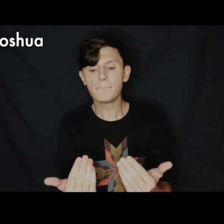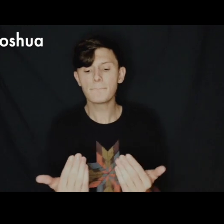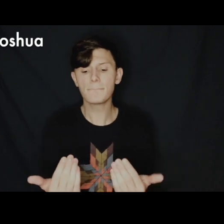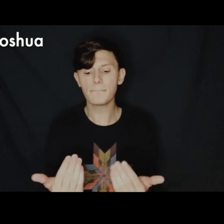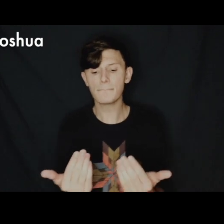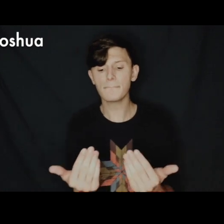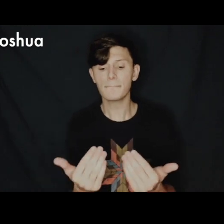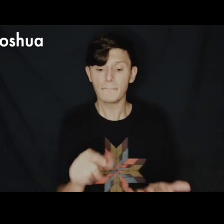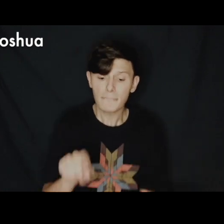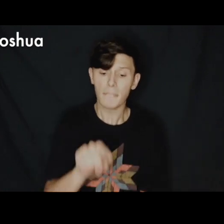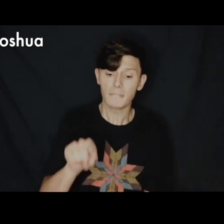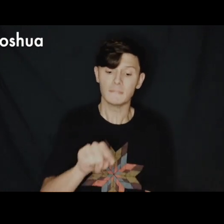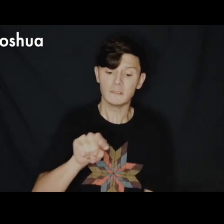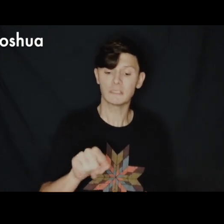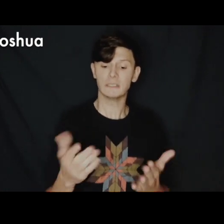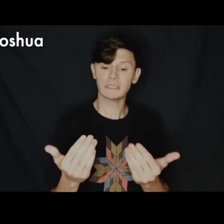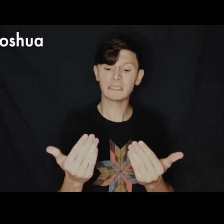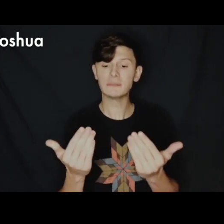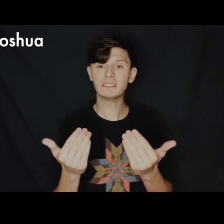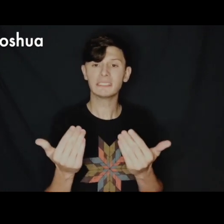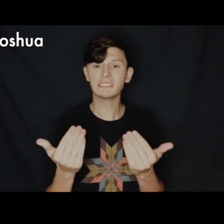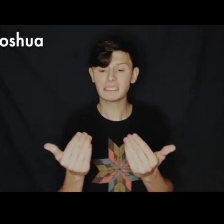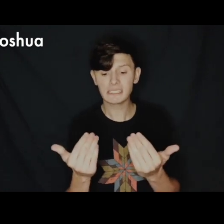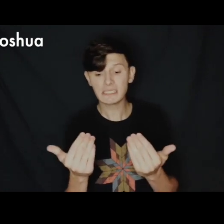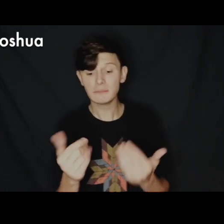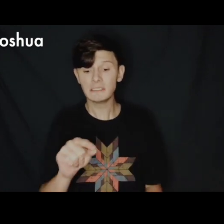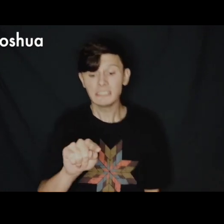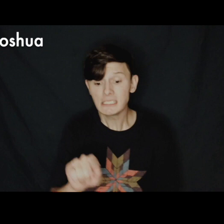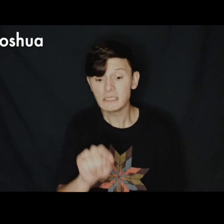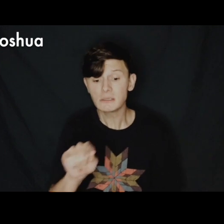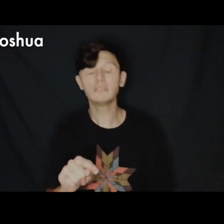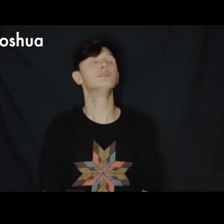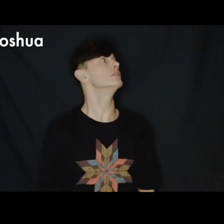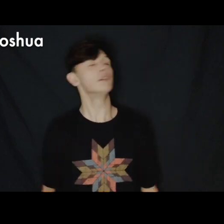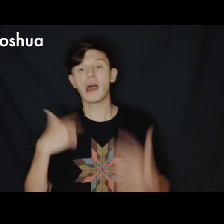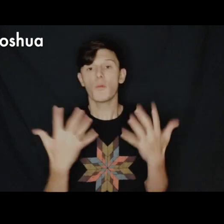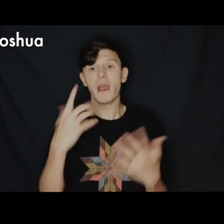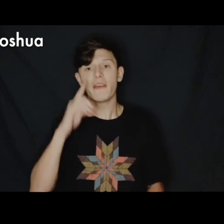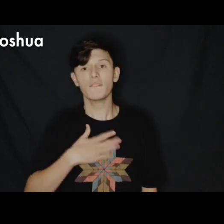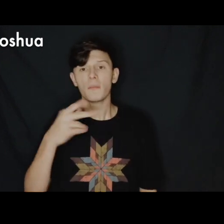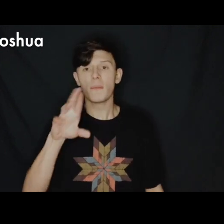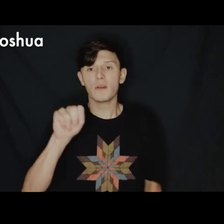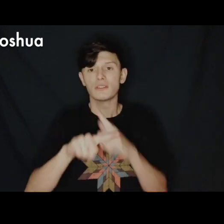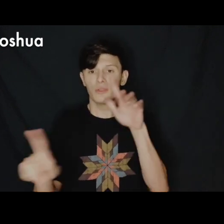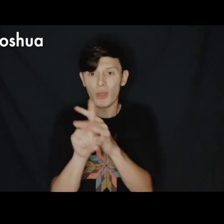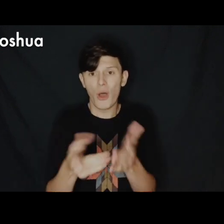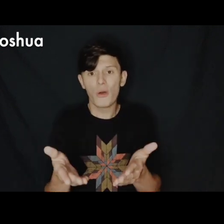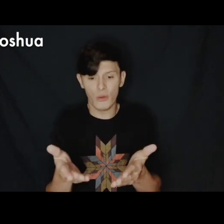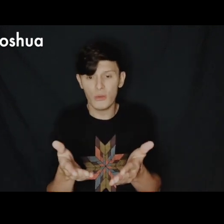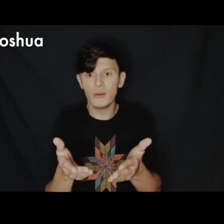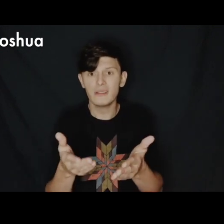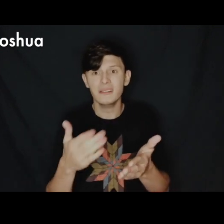Come on, come on, go, go. Come on, come on, go, go. I'm waiting for my porno